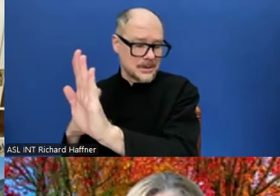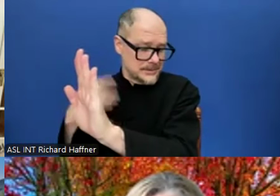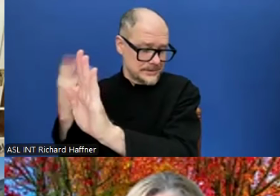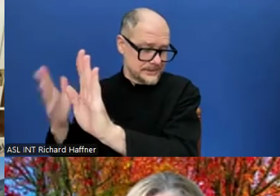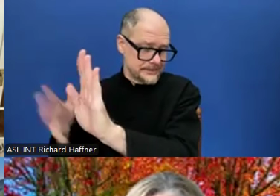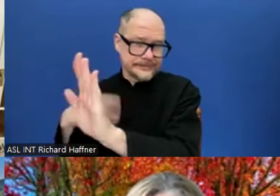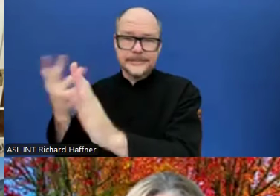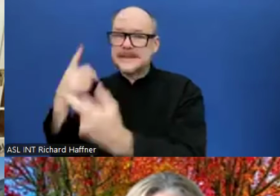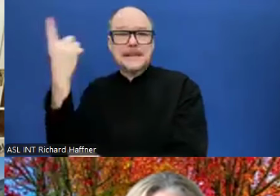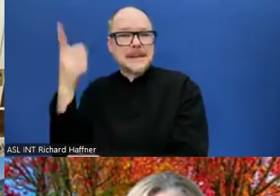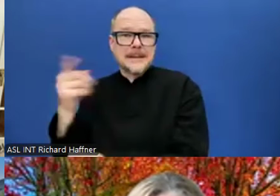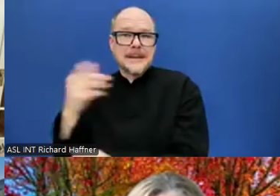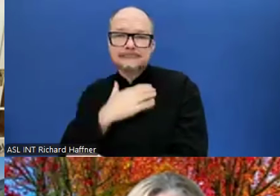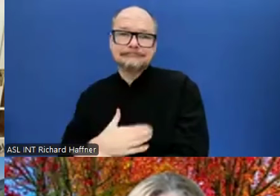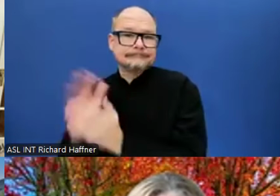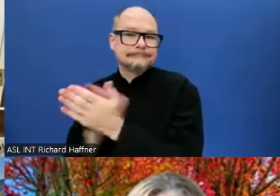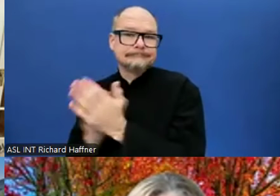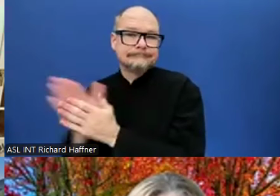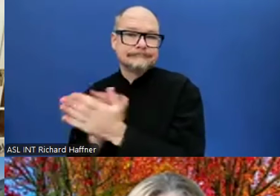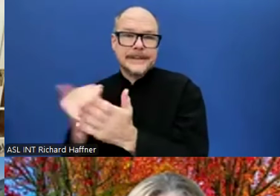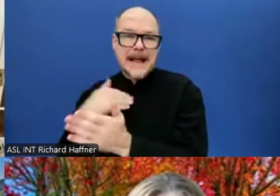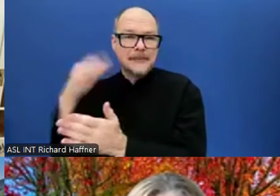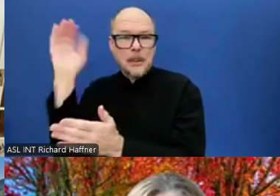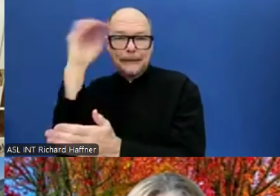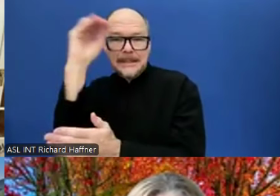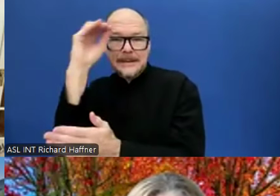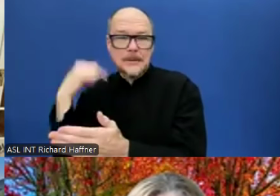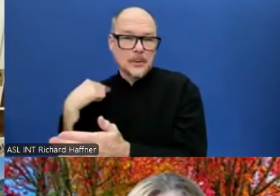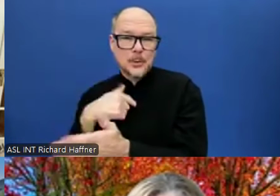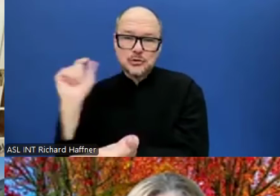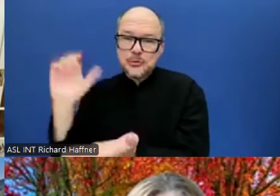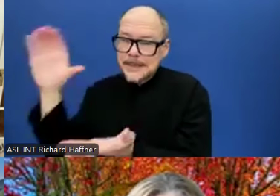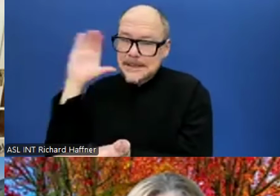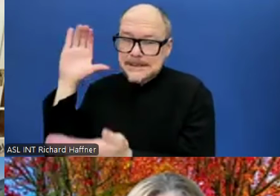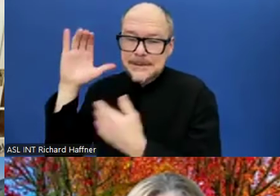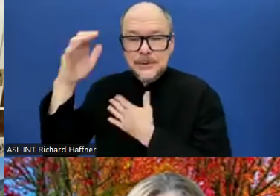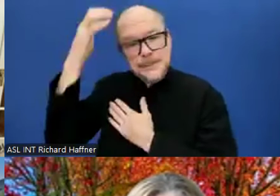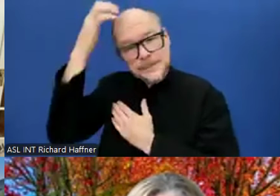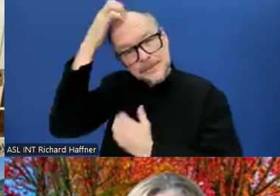something they're passionate about and they have a view on that we should be listening to.